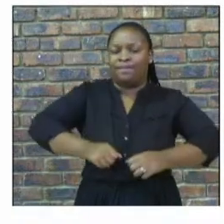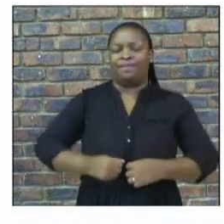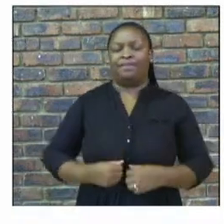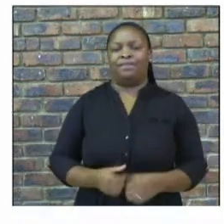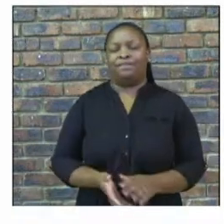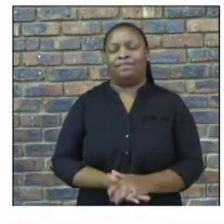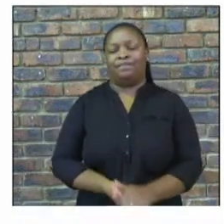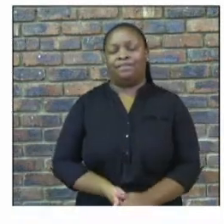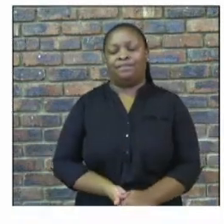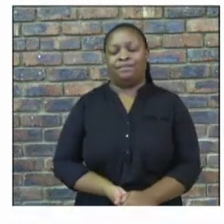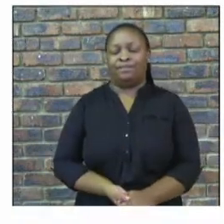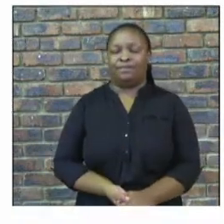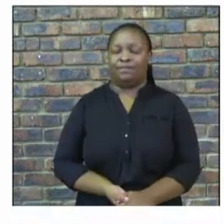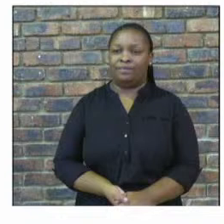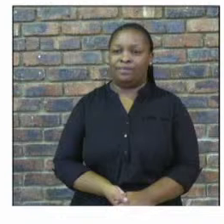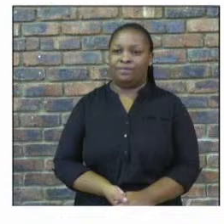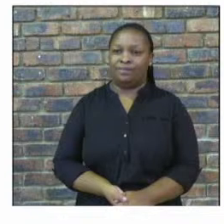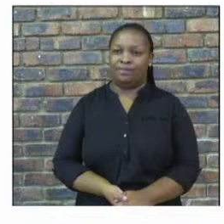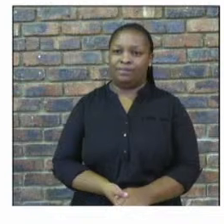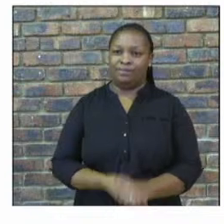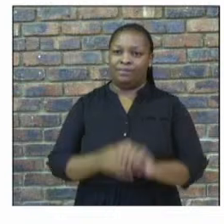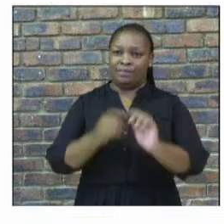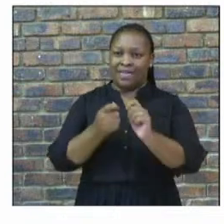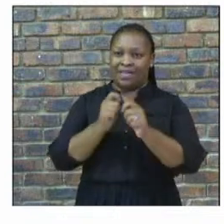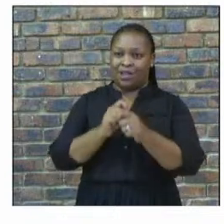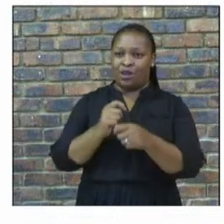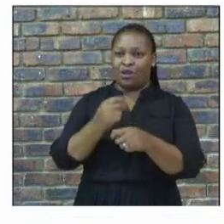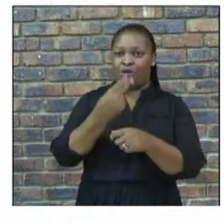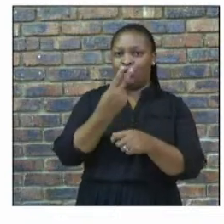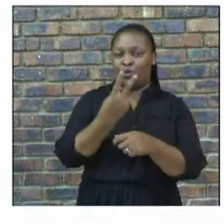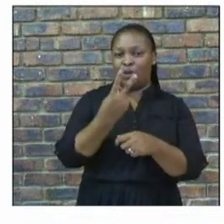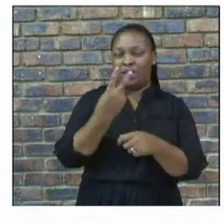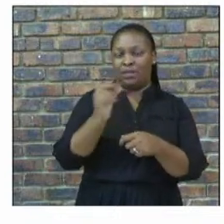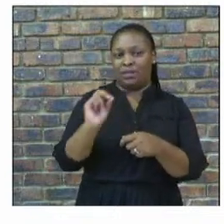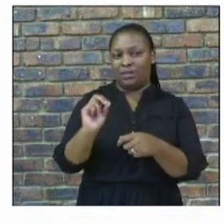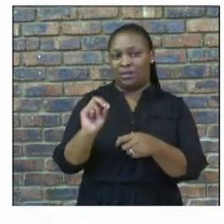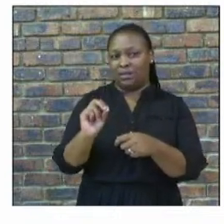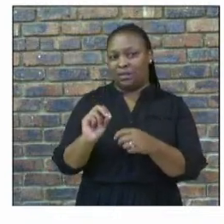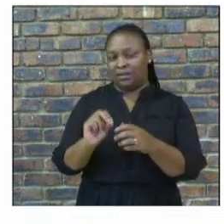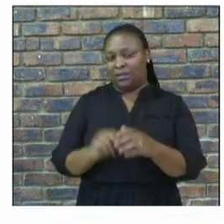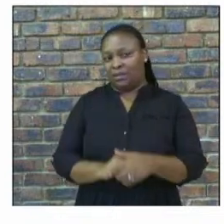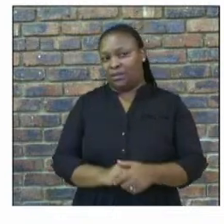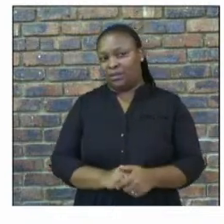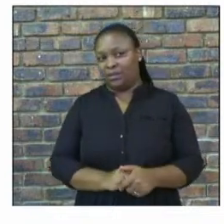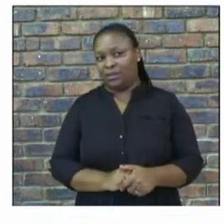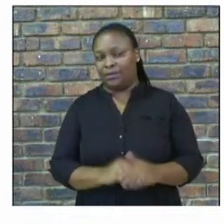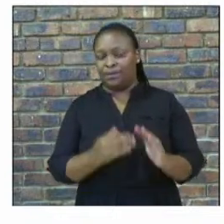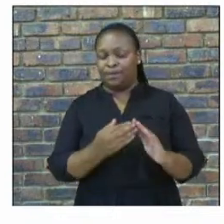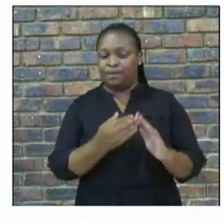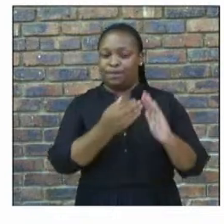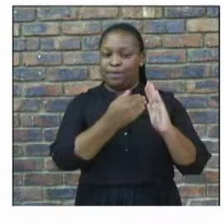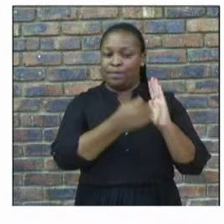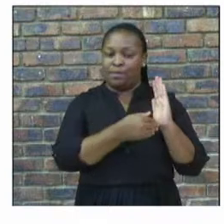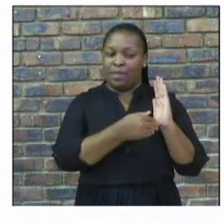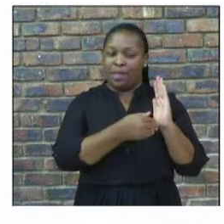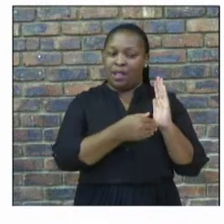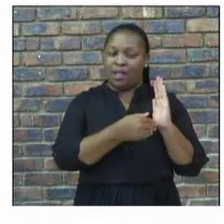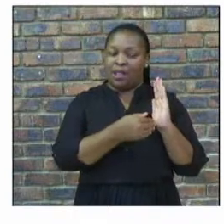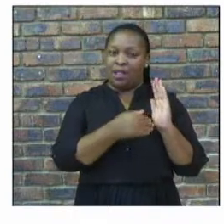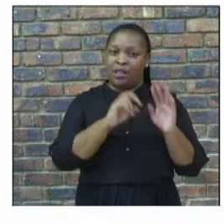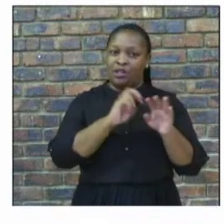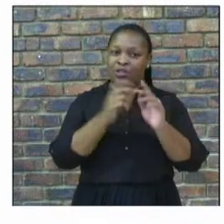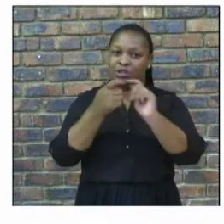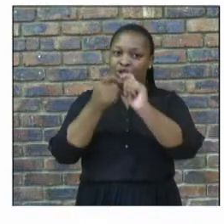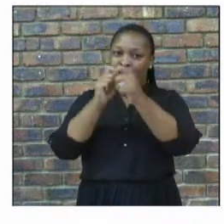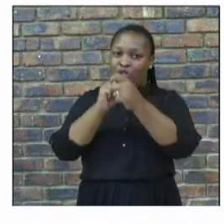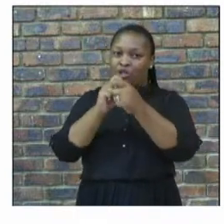The amendment of Section 20, subsection 2 of the Act. The bill also proposes an amendment to